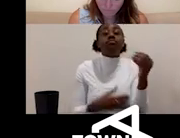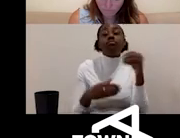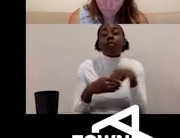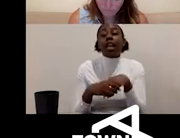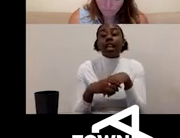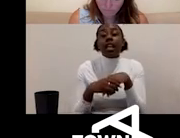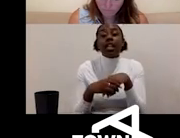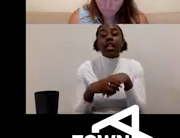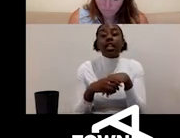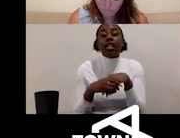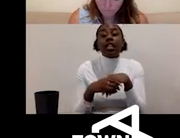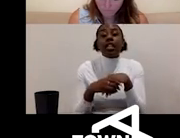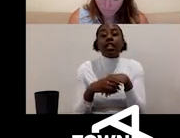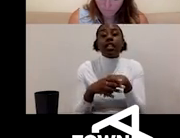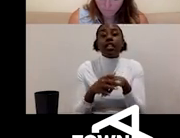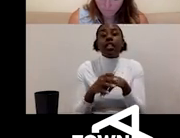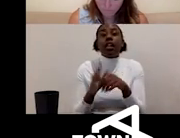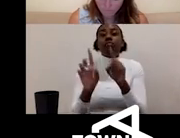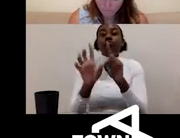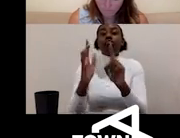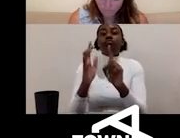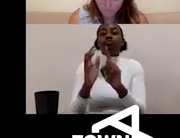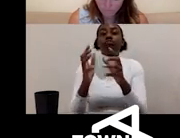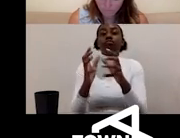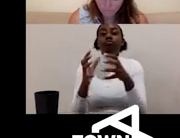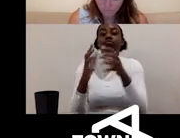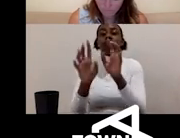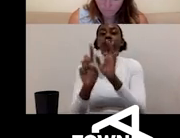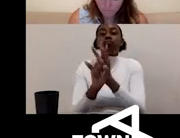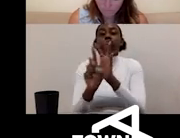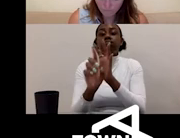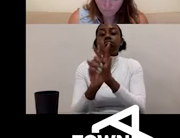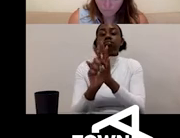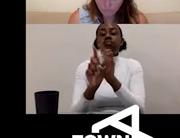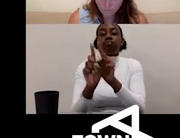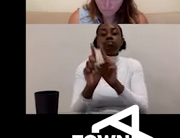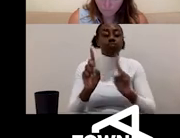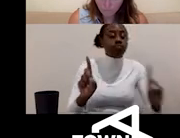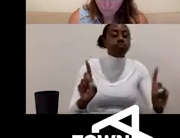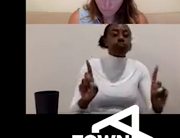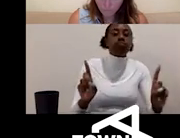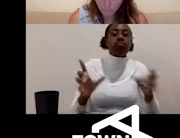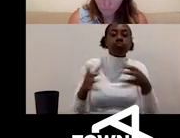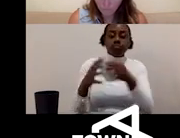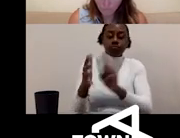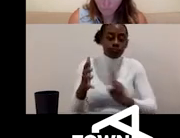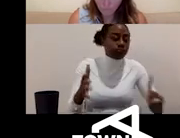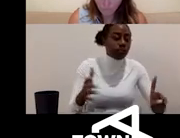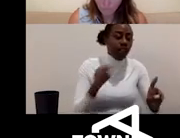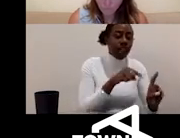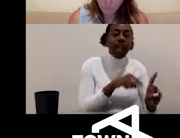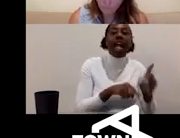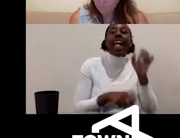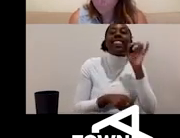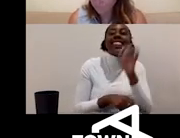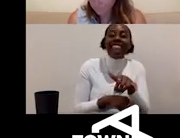of people, you've been profiled and criminalized because that is the logic of living in a white supremacist